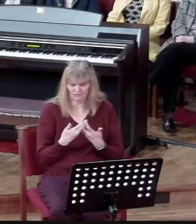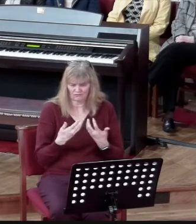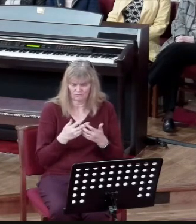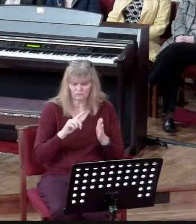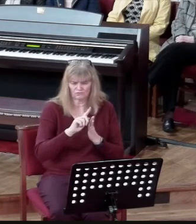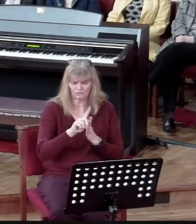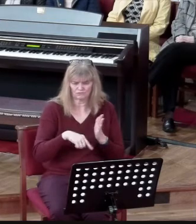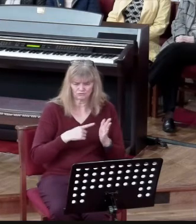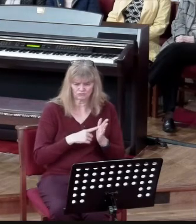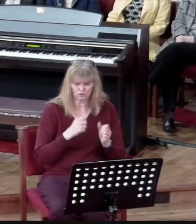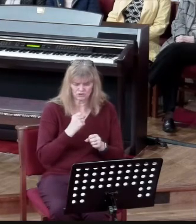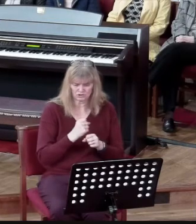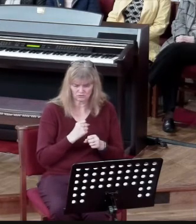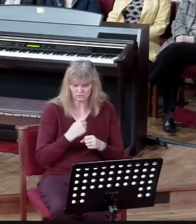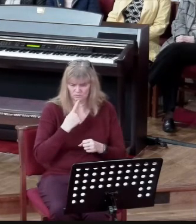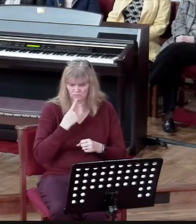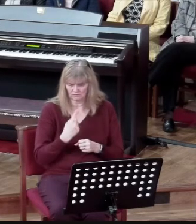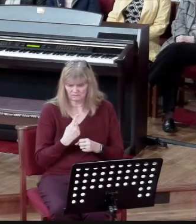and light.